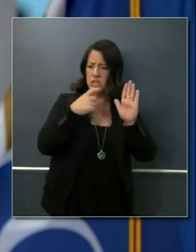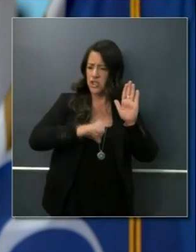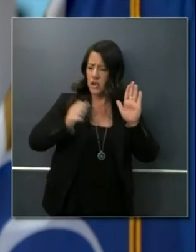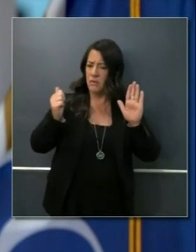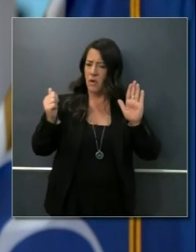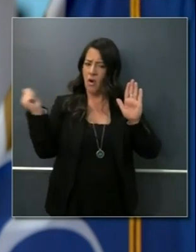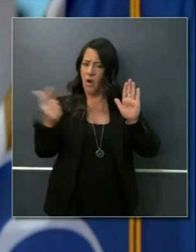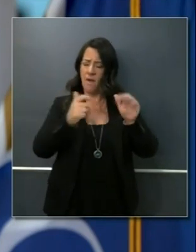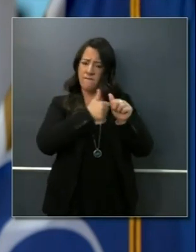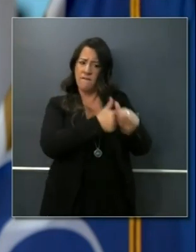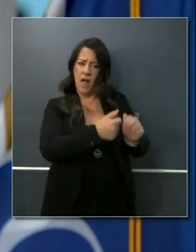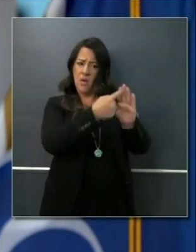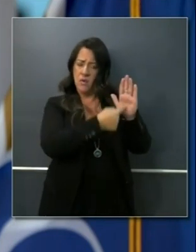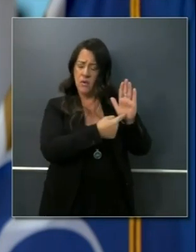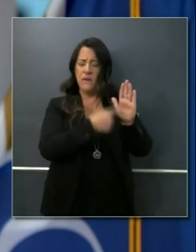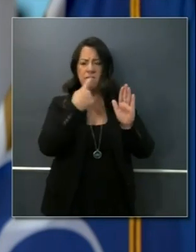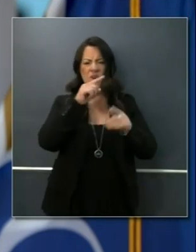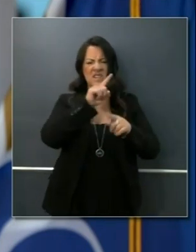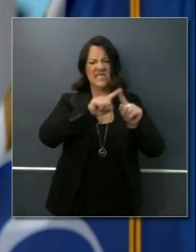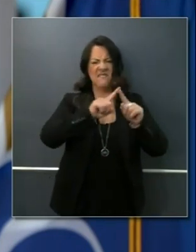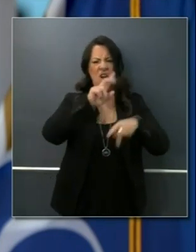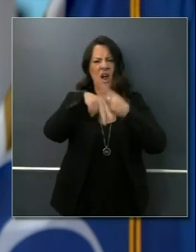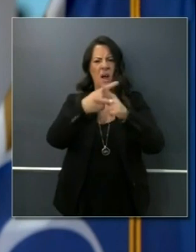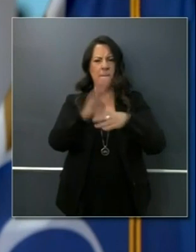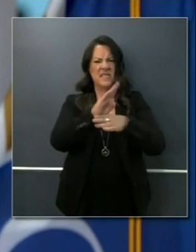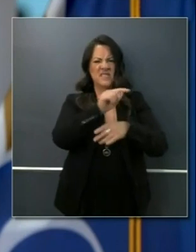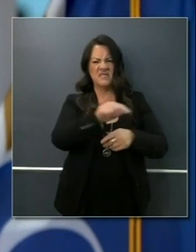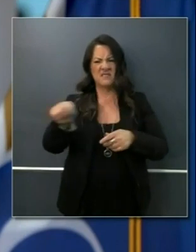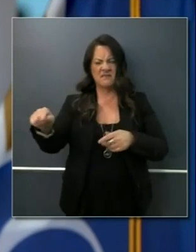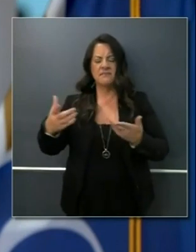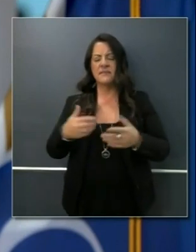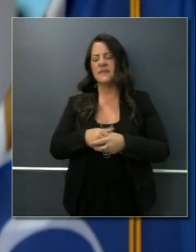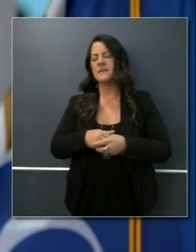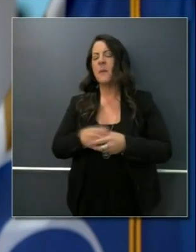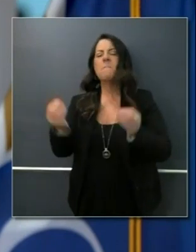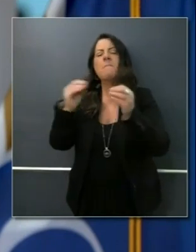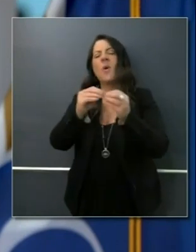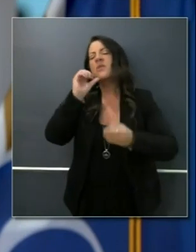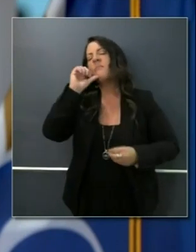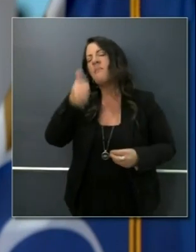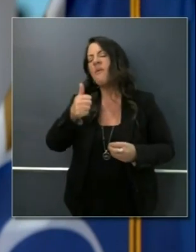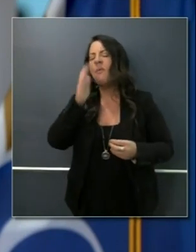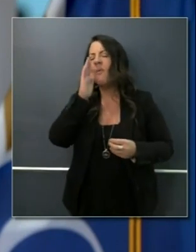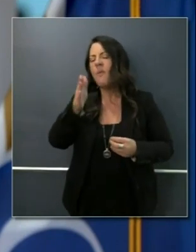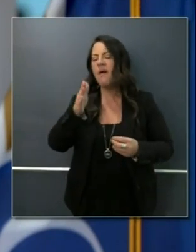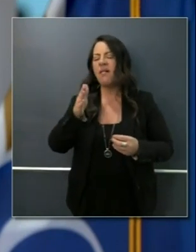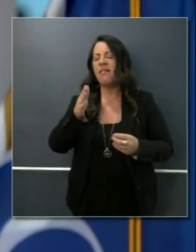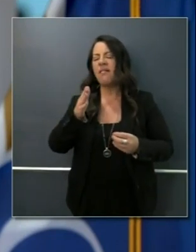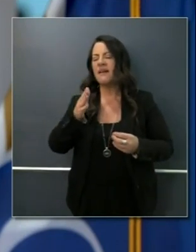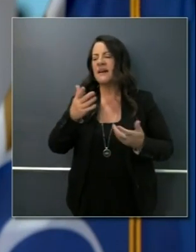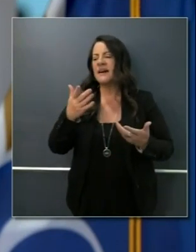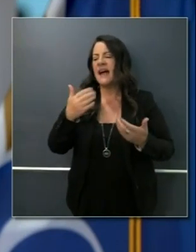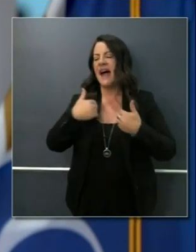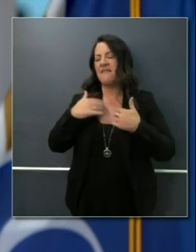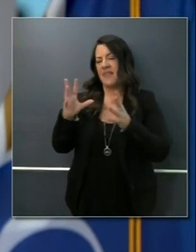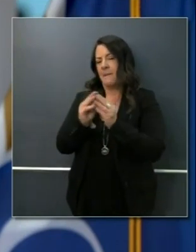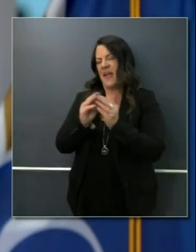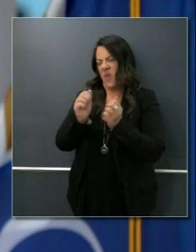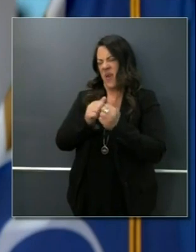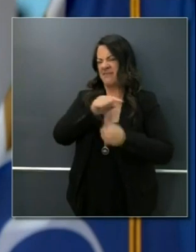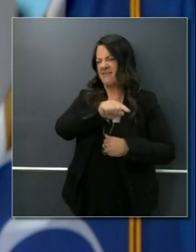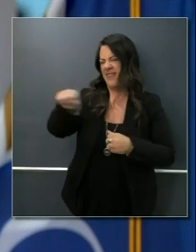so that was something else we wanted to preview. Again, tomorrow we'll be having that first digital roundtable